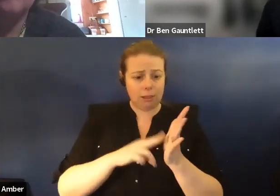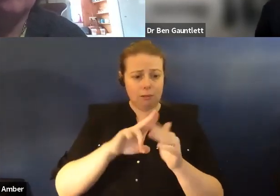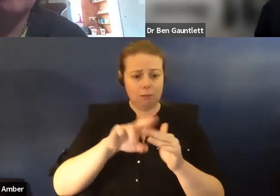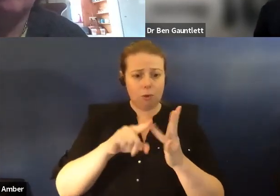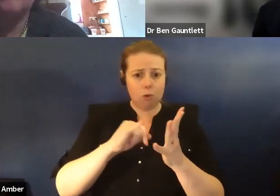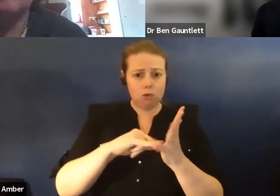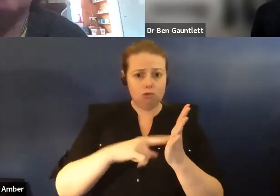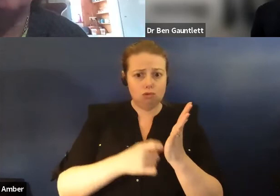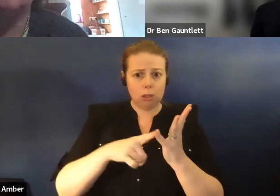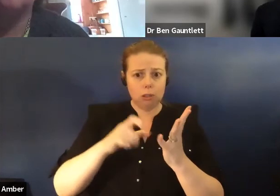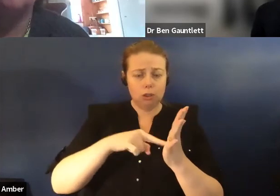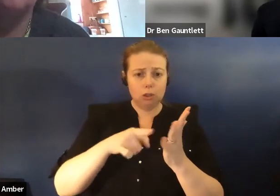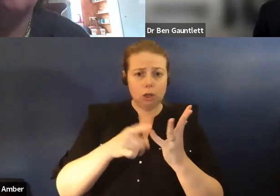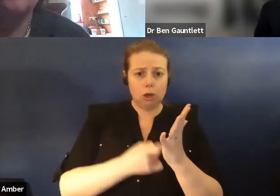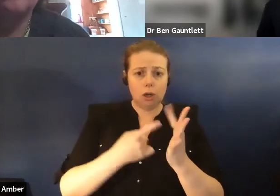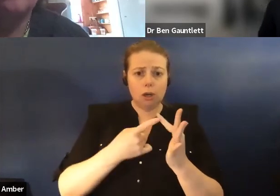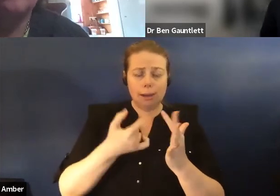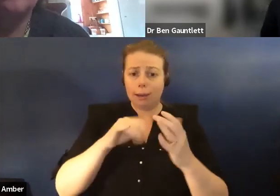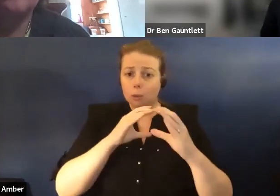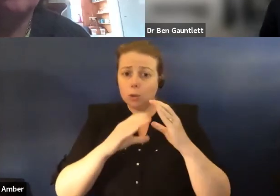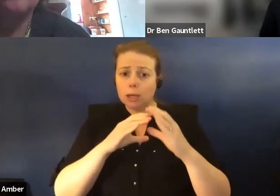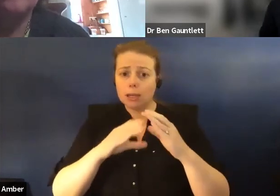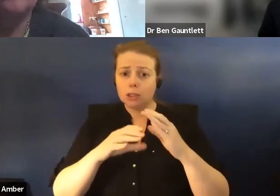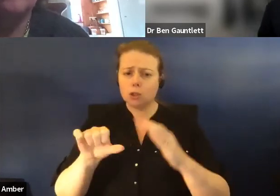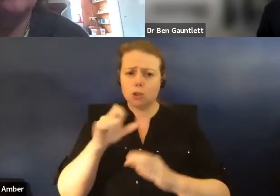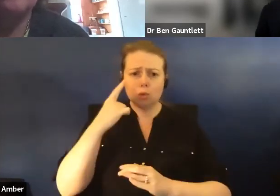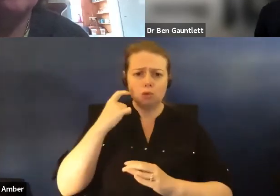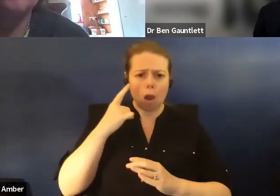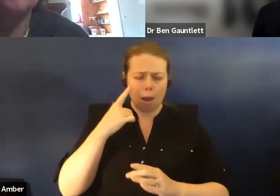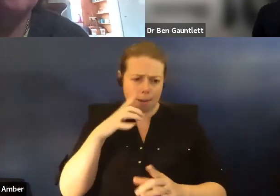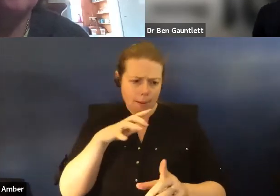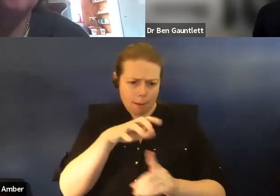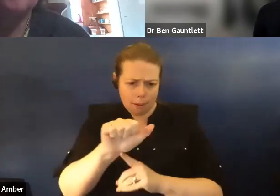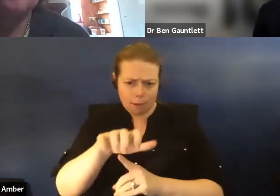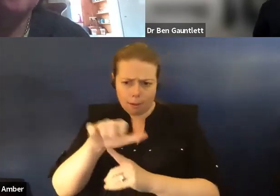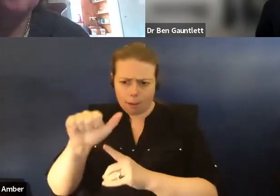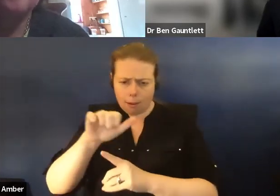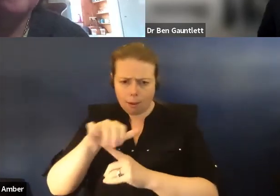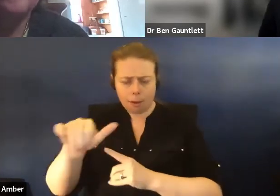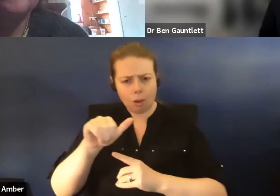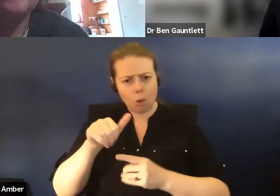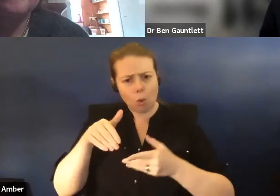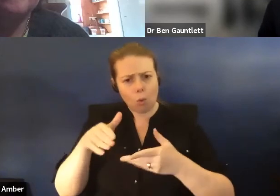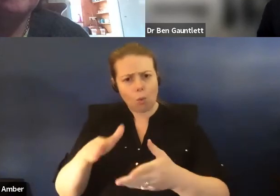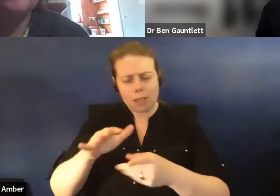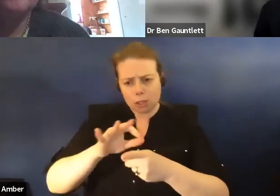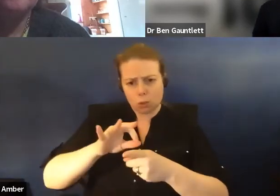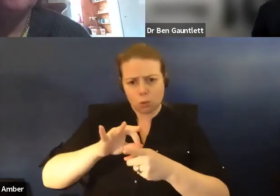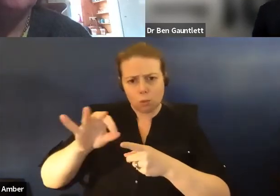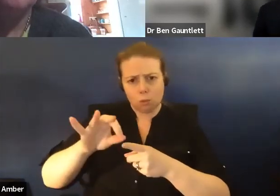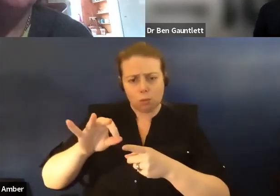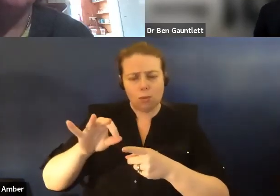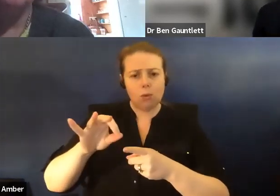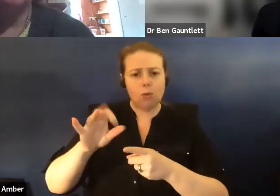should conduct a review to identify effective practical ways to increase audio description and captioning on secondary